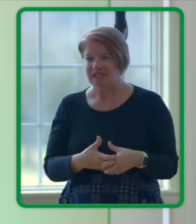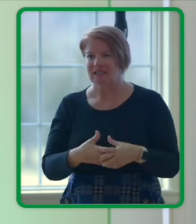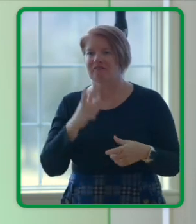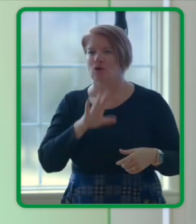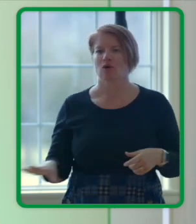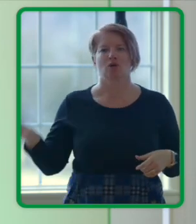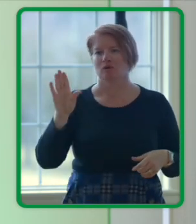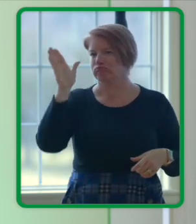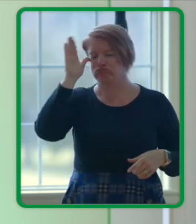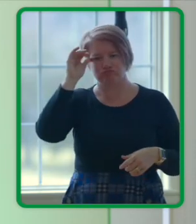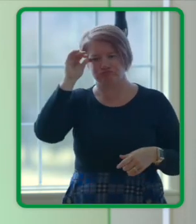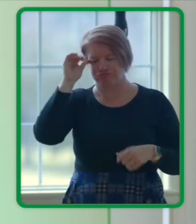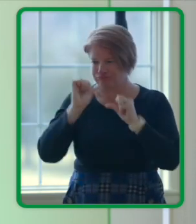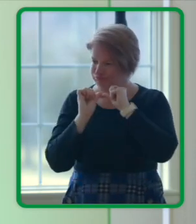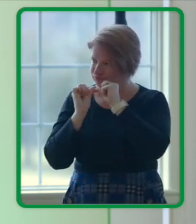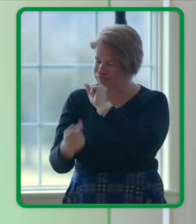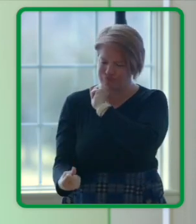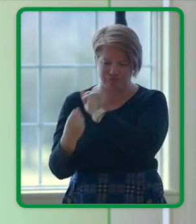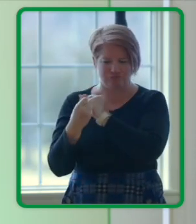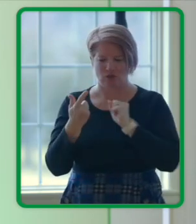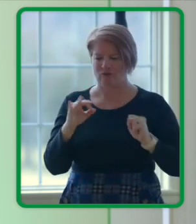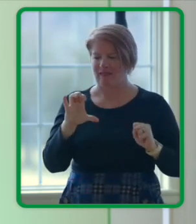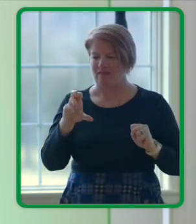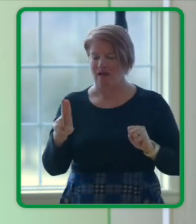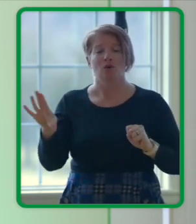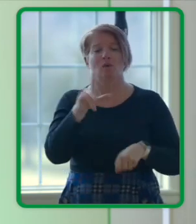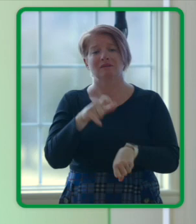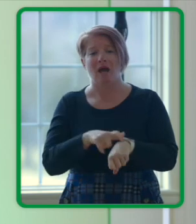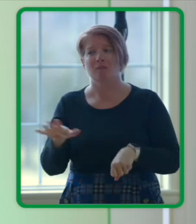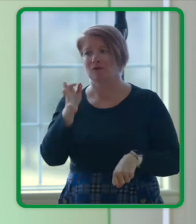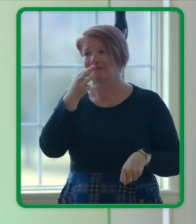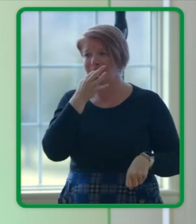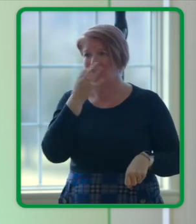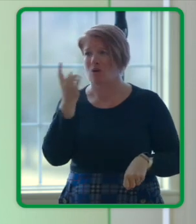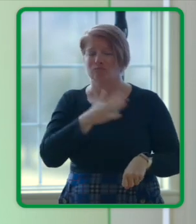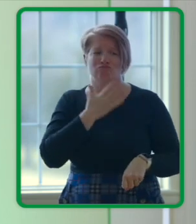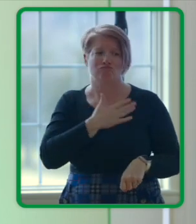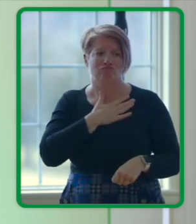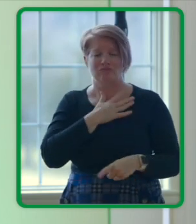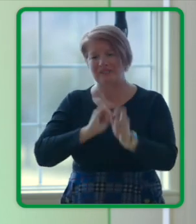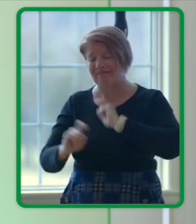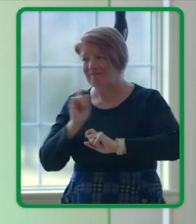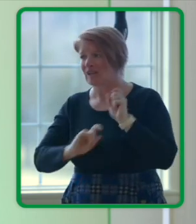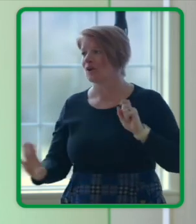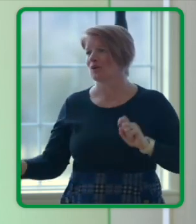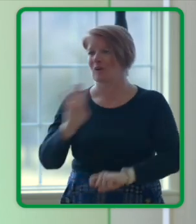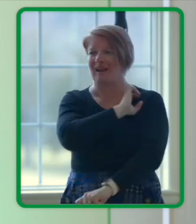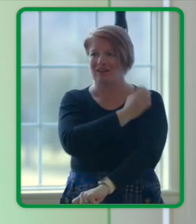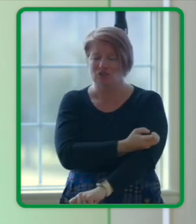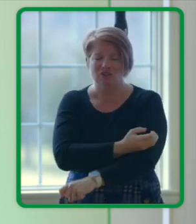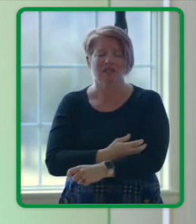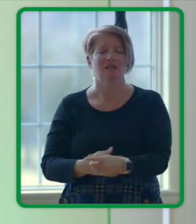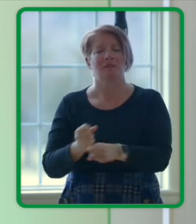your unwavering service to Greylock. You willingly give of your time, your talent, and your considerable energy to ensure that our